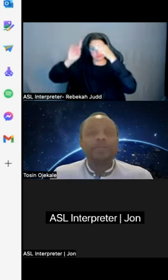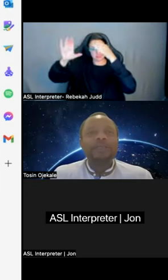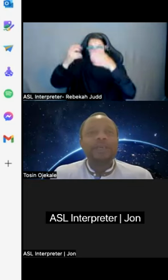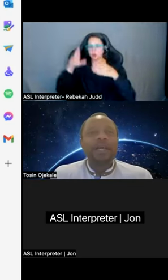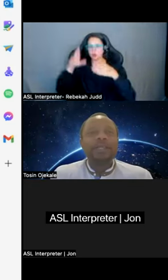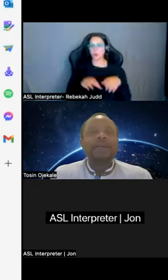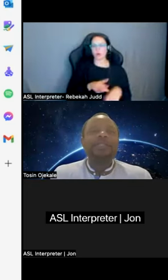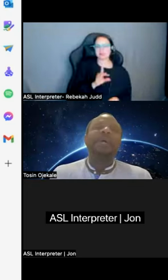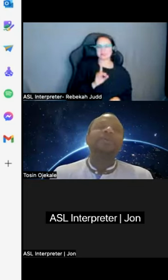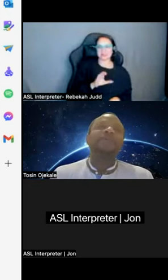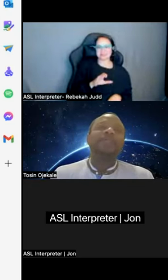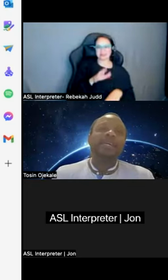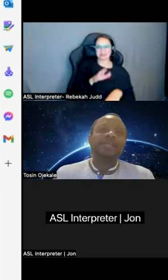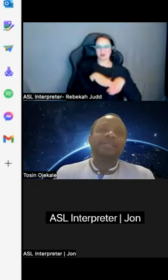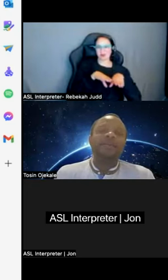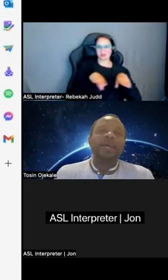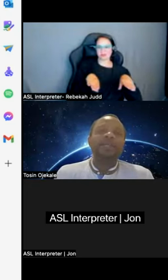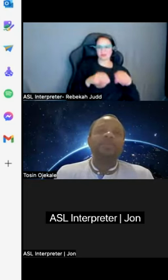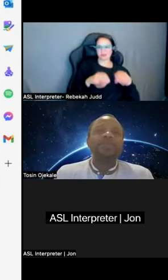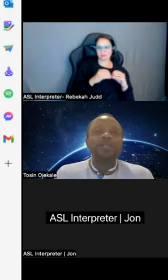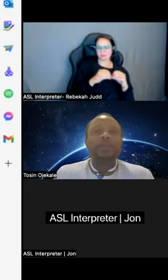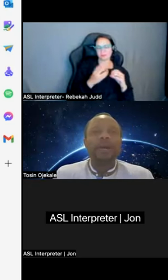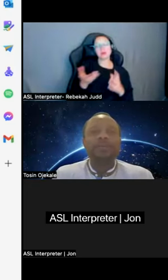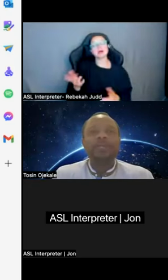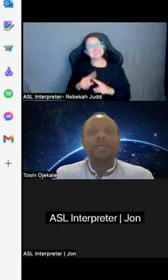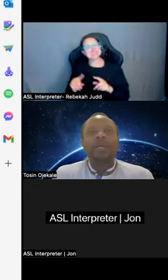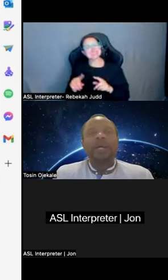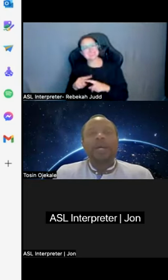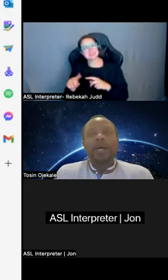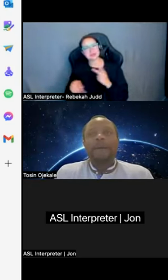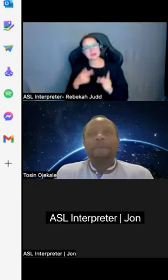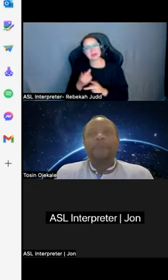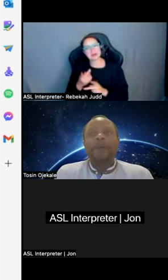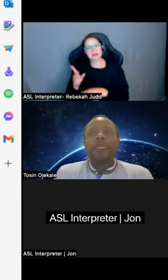about different types of data center, right? We talked about